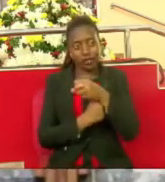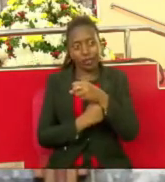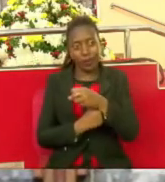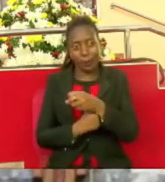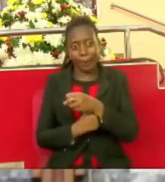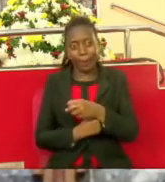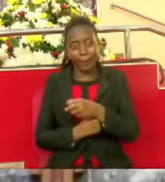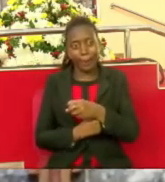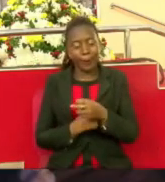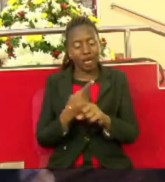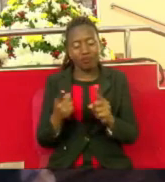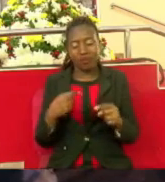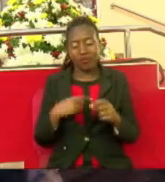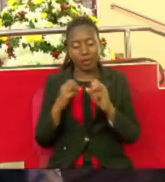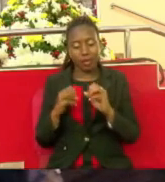But I missed it.